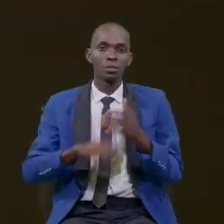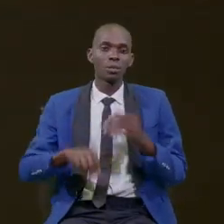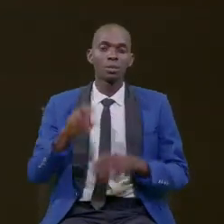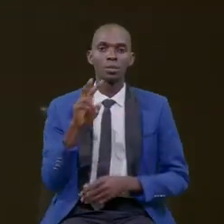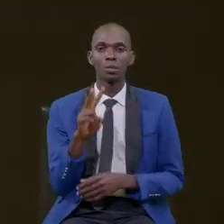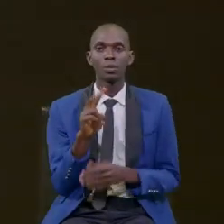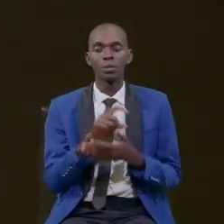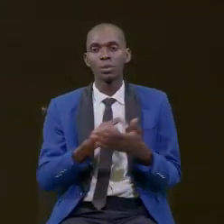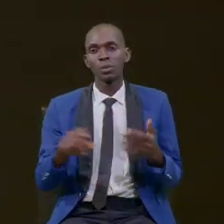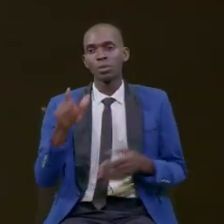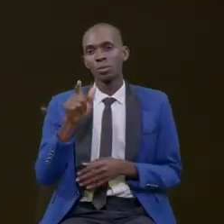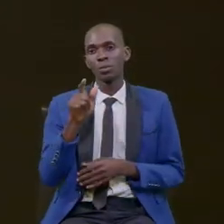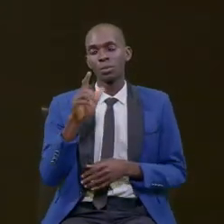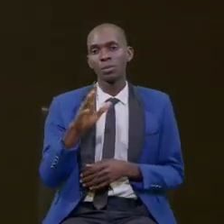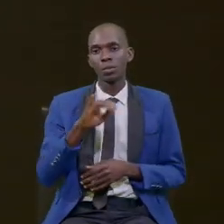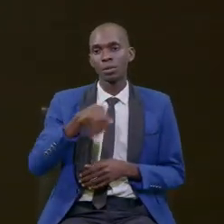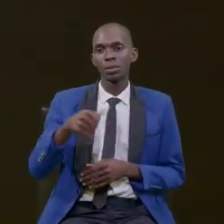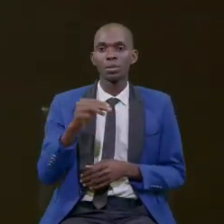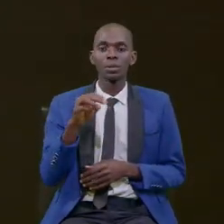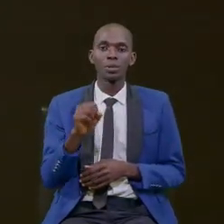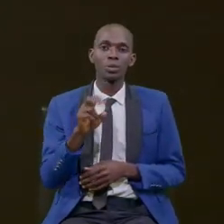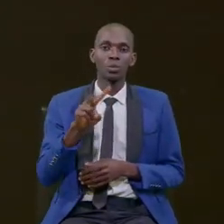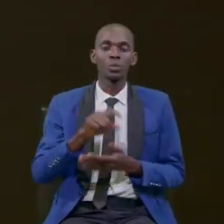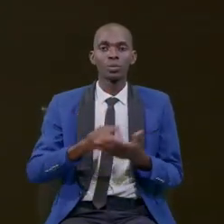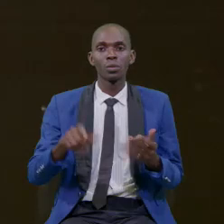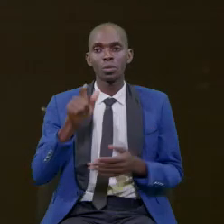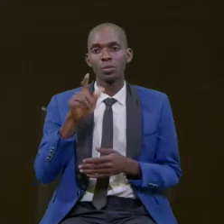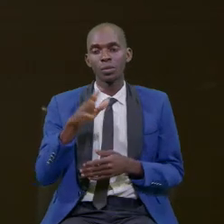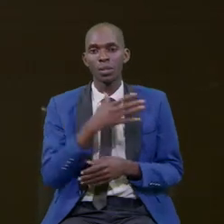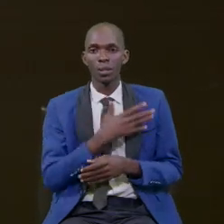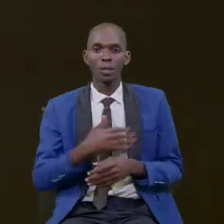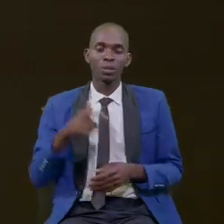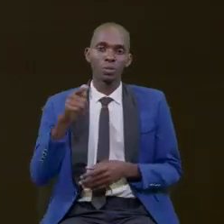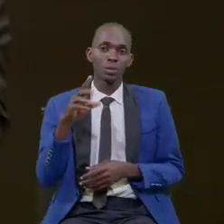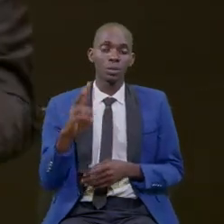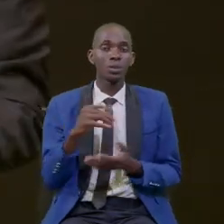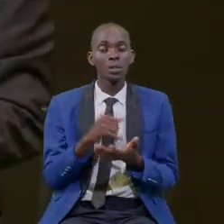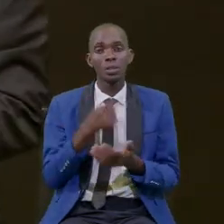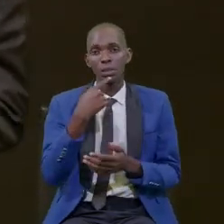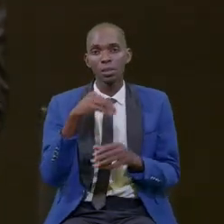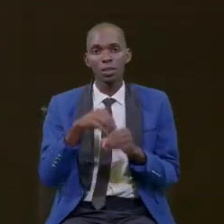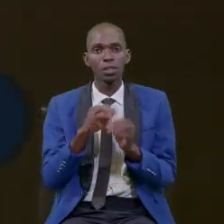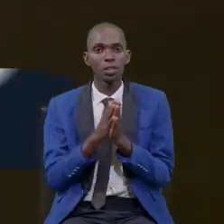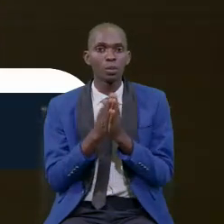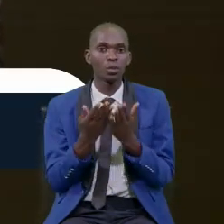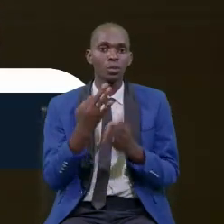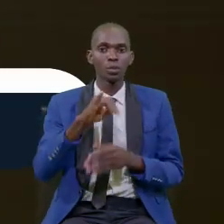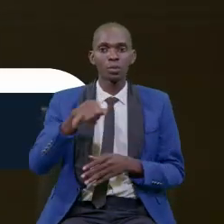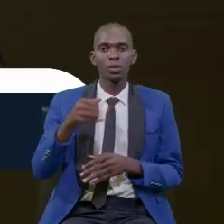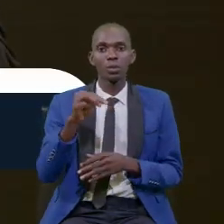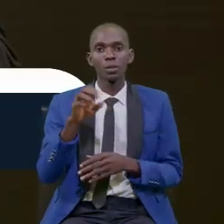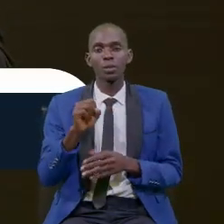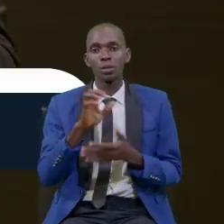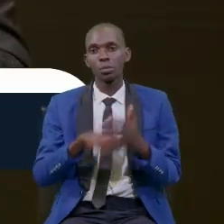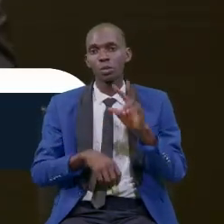reading from verse 25 and verse 26. It says in James chapter 2, verse